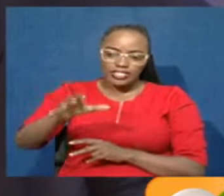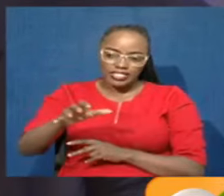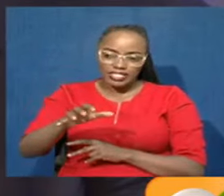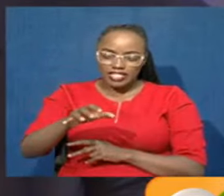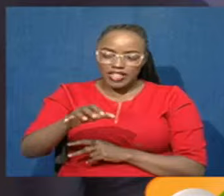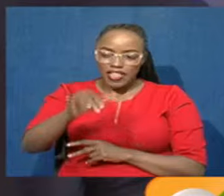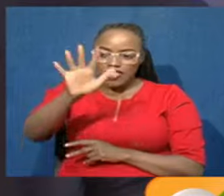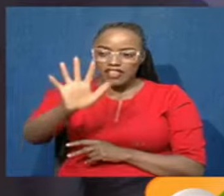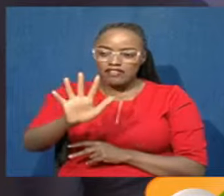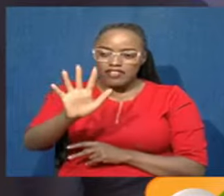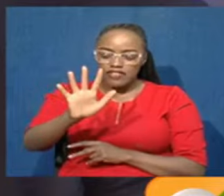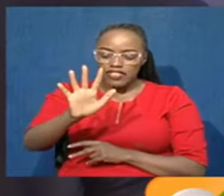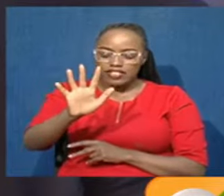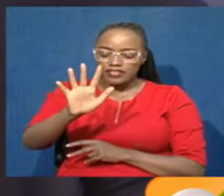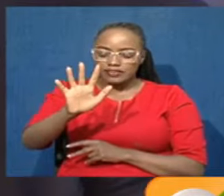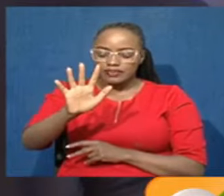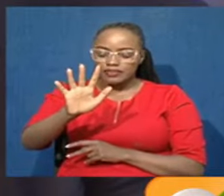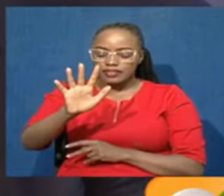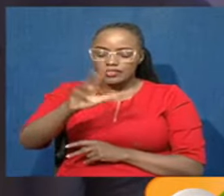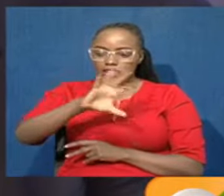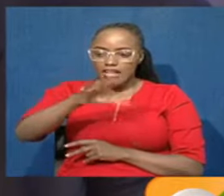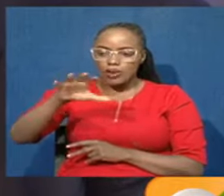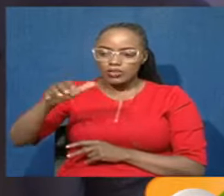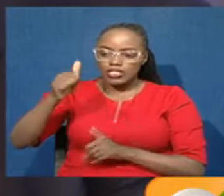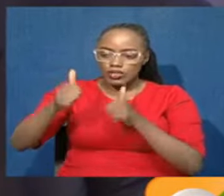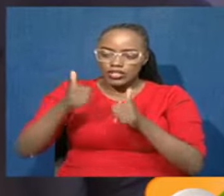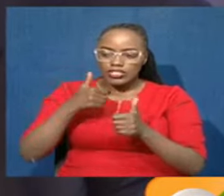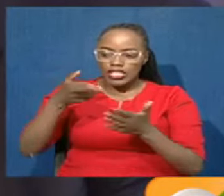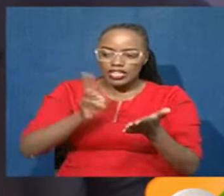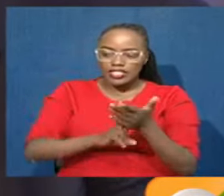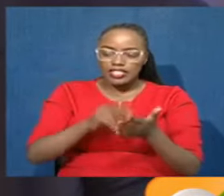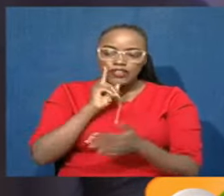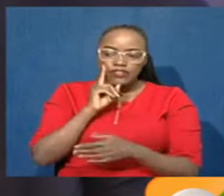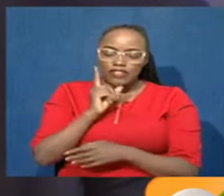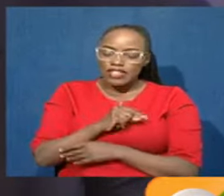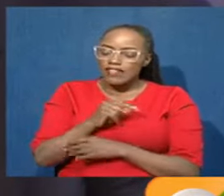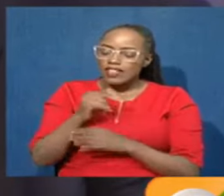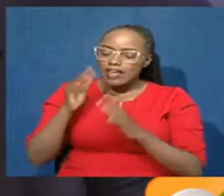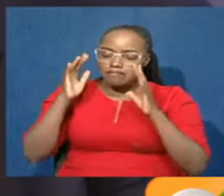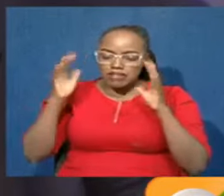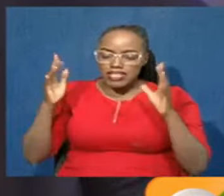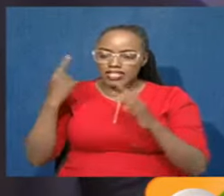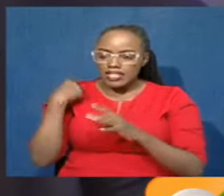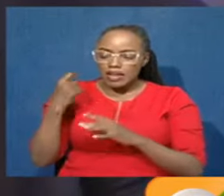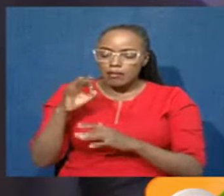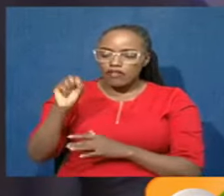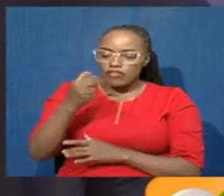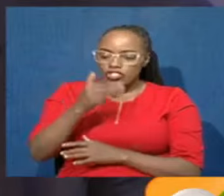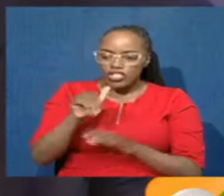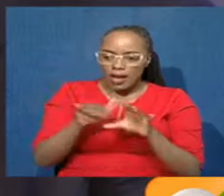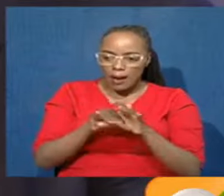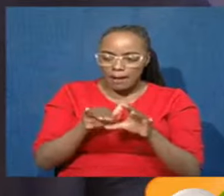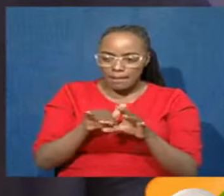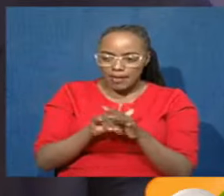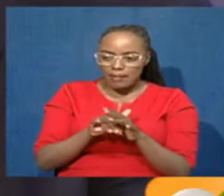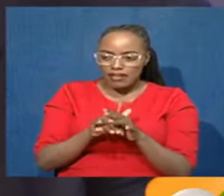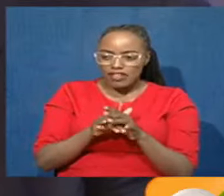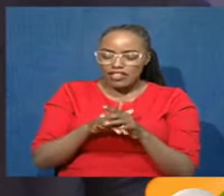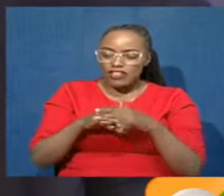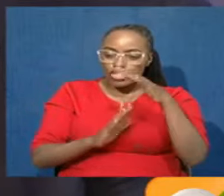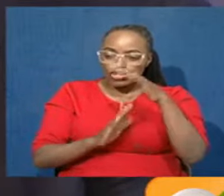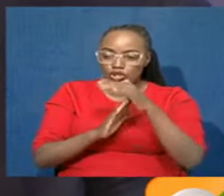the fifth county that are registered the largest number of SHA members. In fact, the top